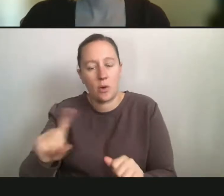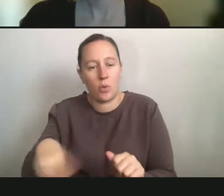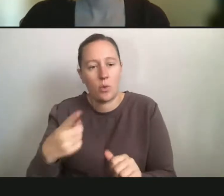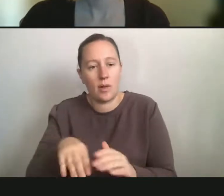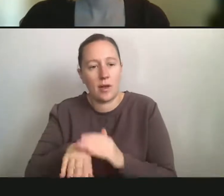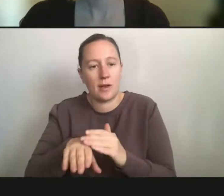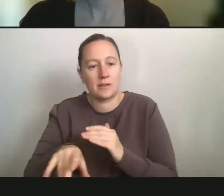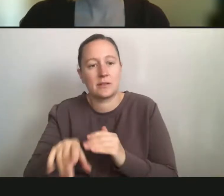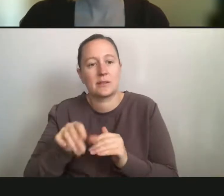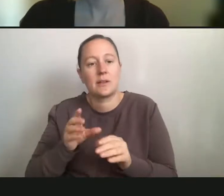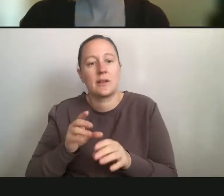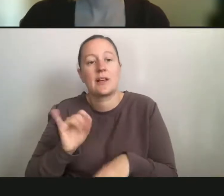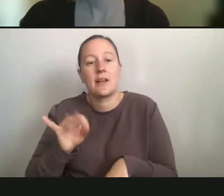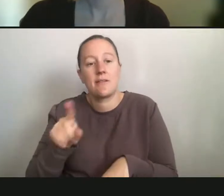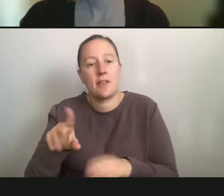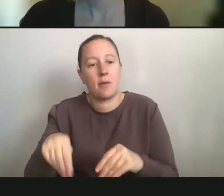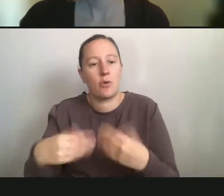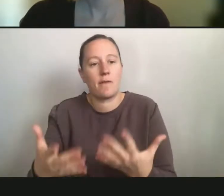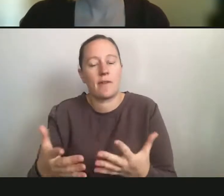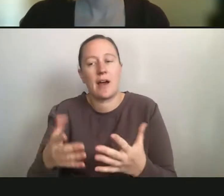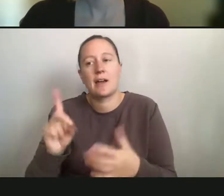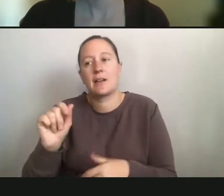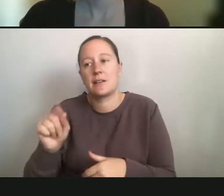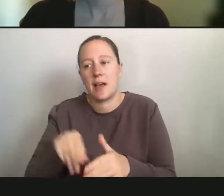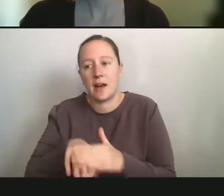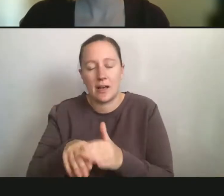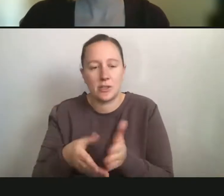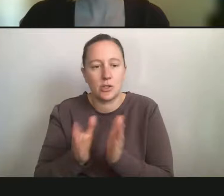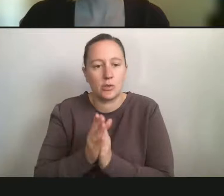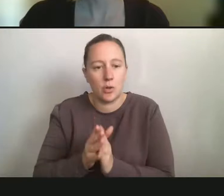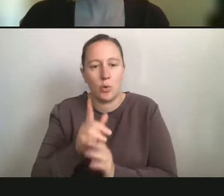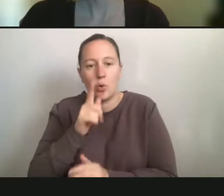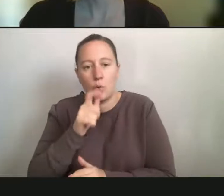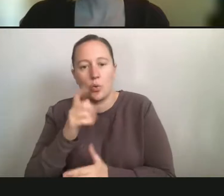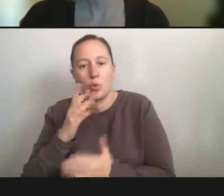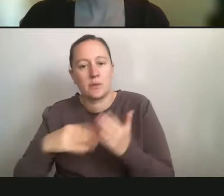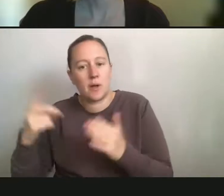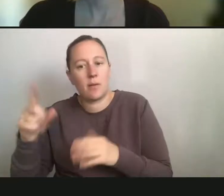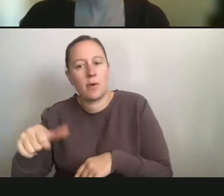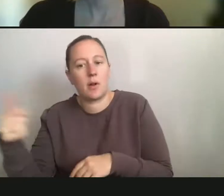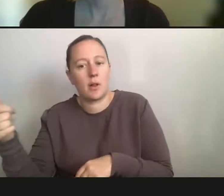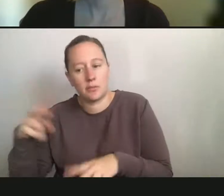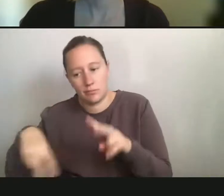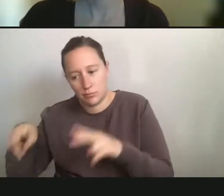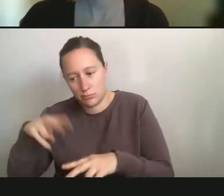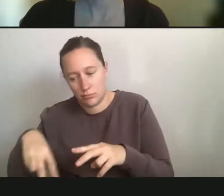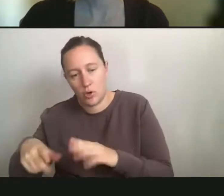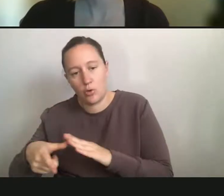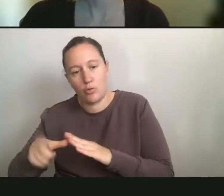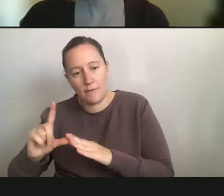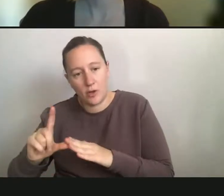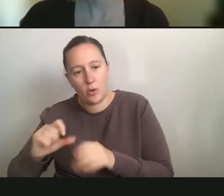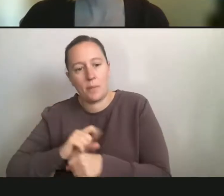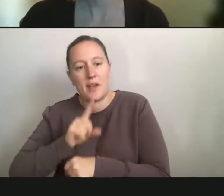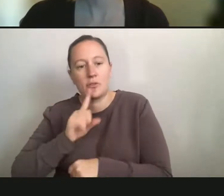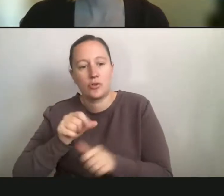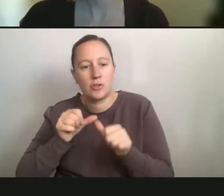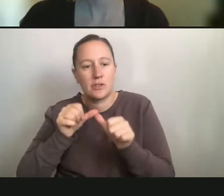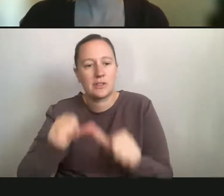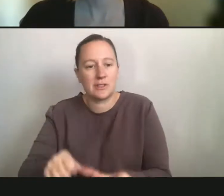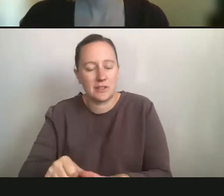providing a data access request that gets reviewed by a data access committee to ensure consistency,